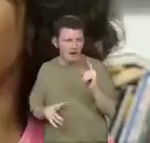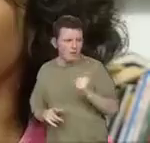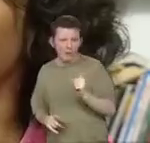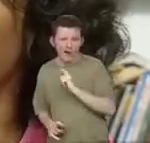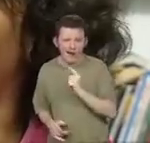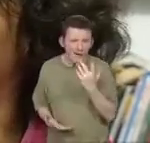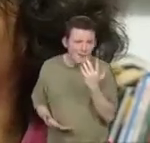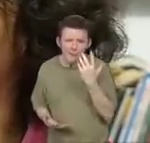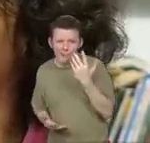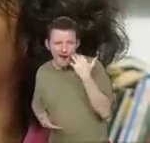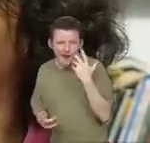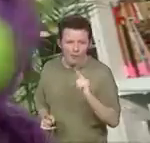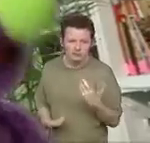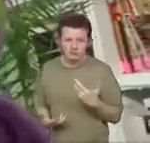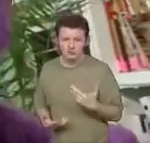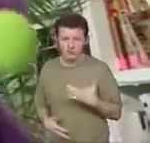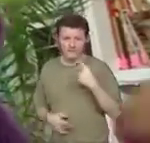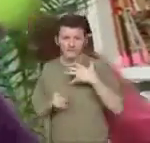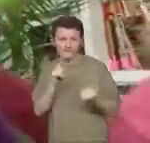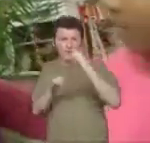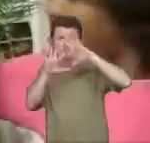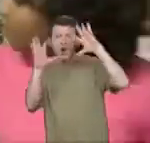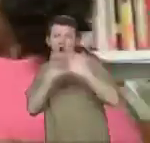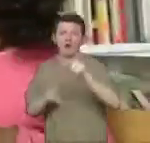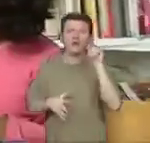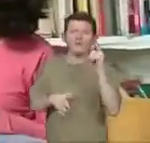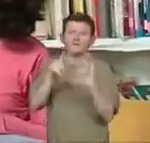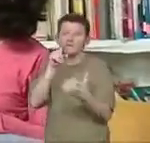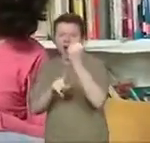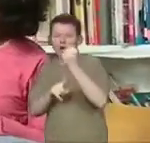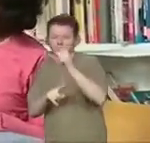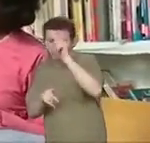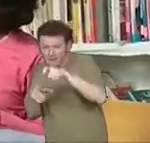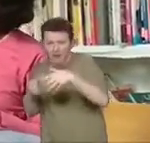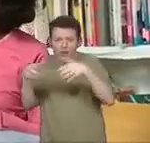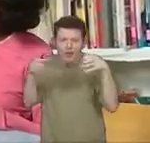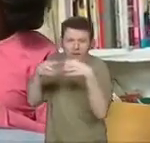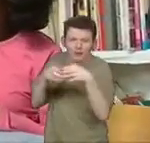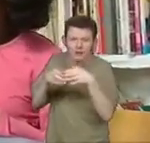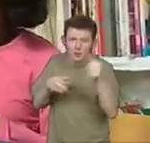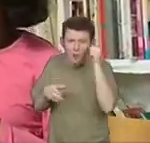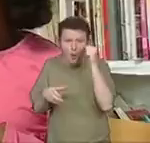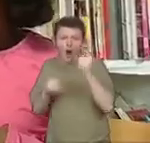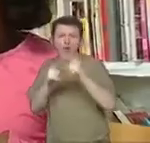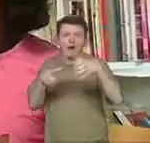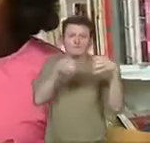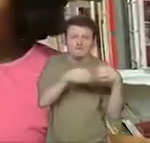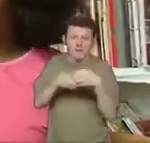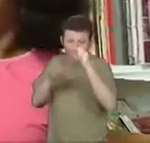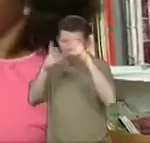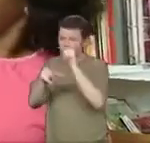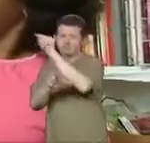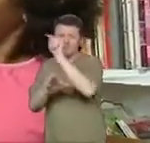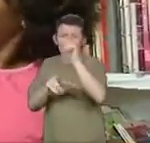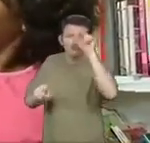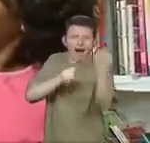Diddly-Dozos. But when? Just before we came to your Peep planet to find out about Peeps and Tiddly-Peeps. Do you know, other